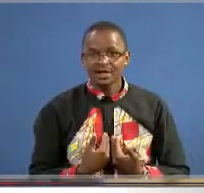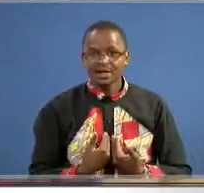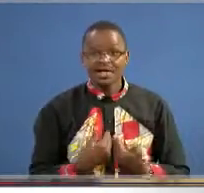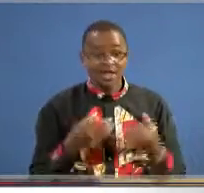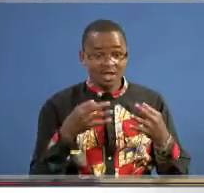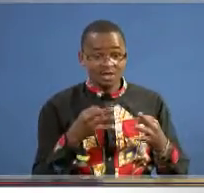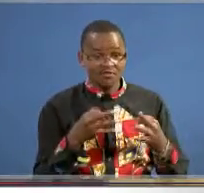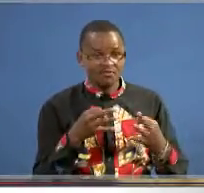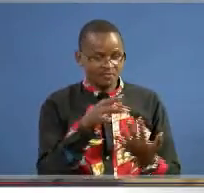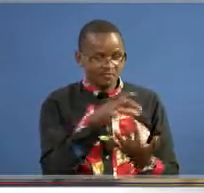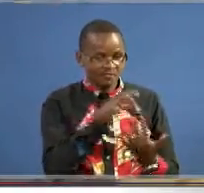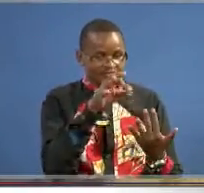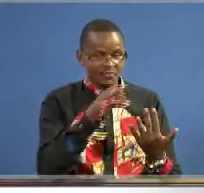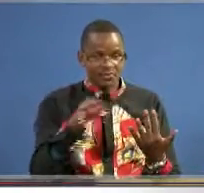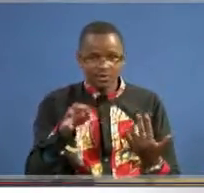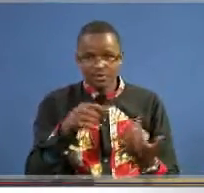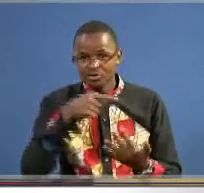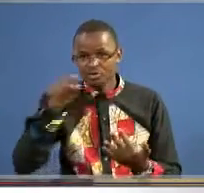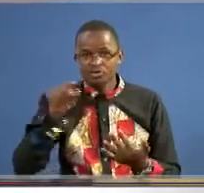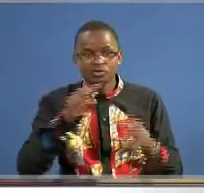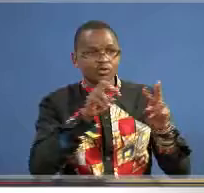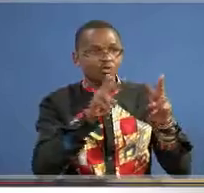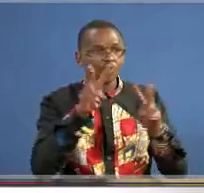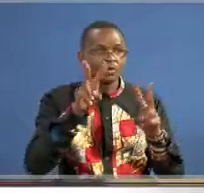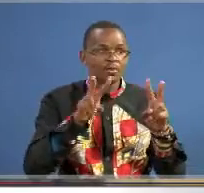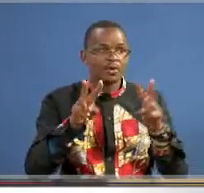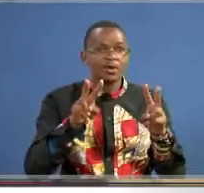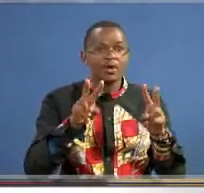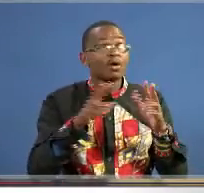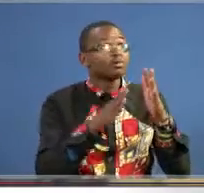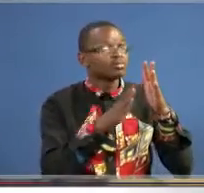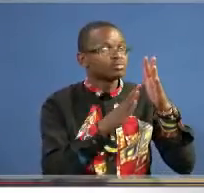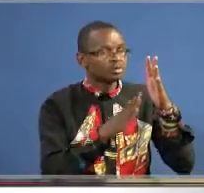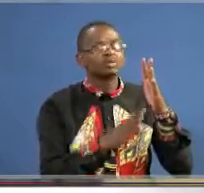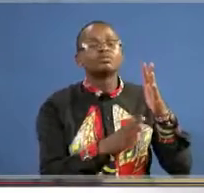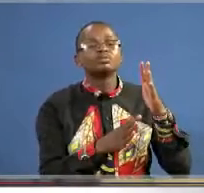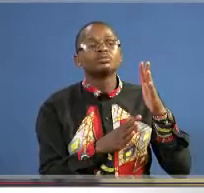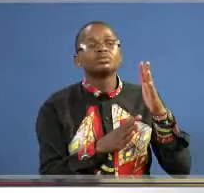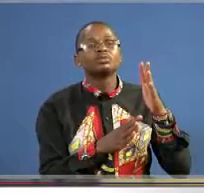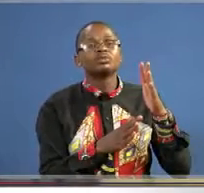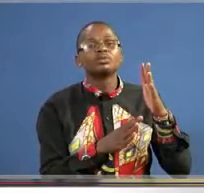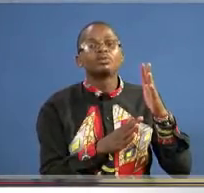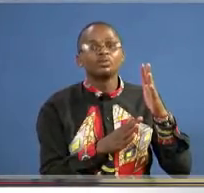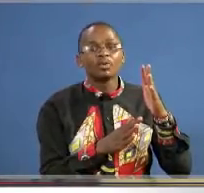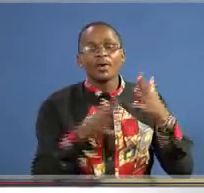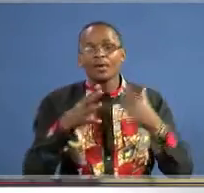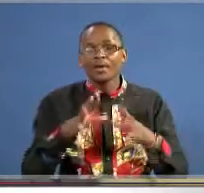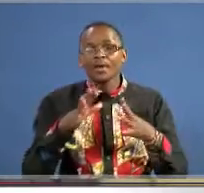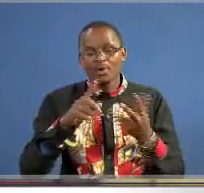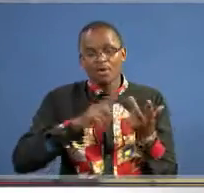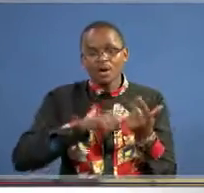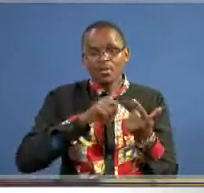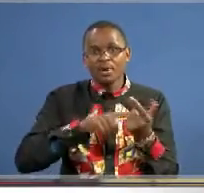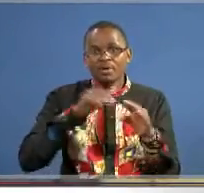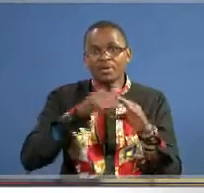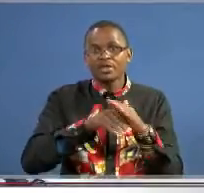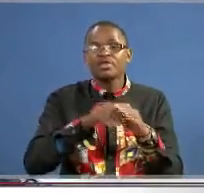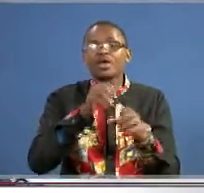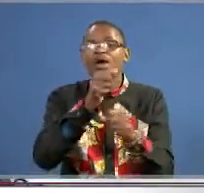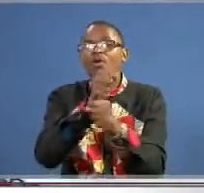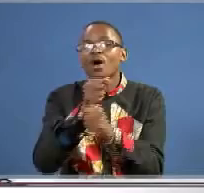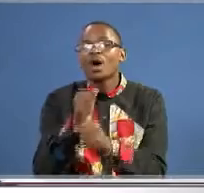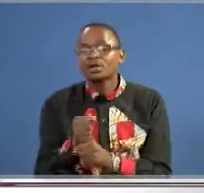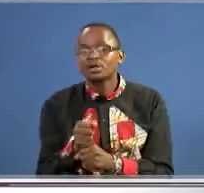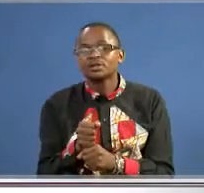Ikiwa ni tuchaguliwe kweli 2022 panapo majaliwa yake Mwenyezi Mungu, kumbe watu wanakuhesabu kwa matendo yako. Be